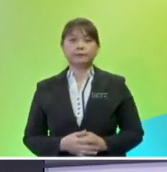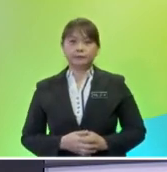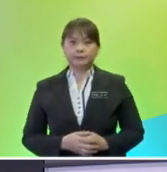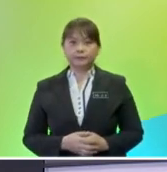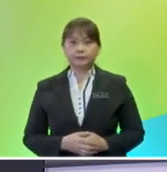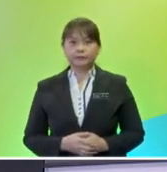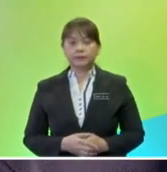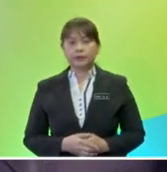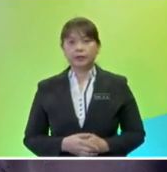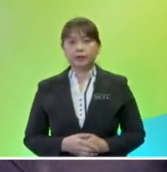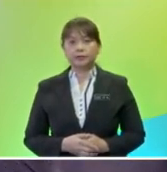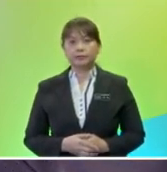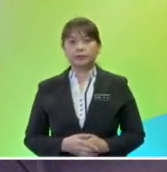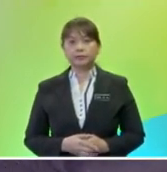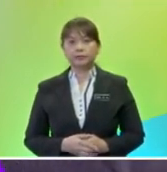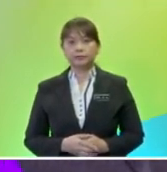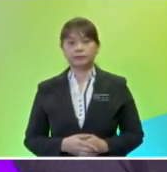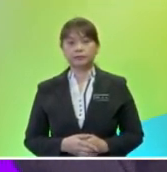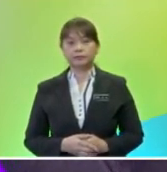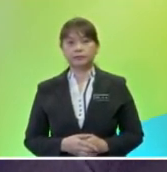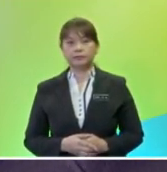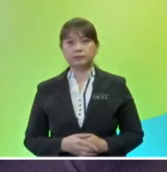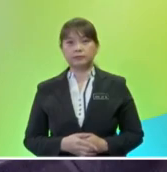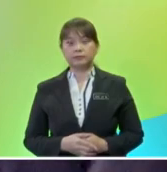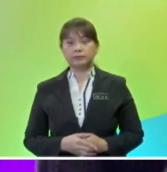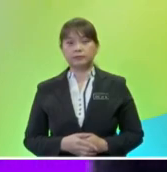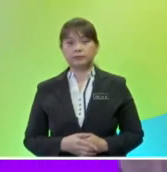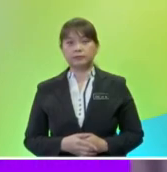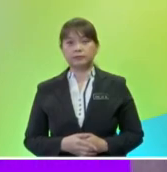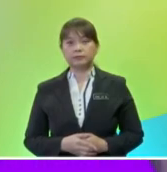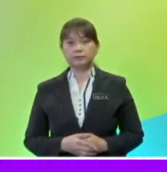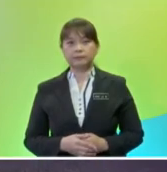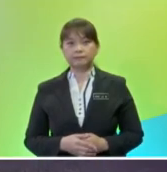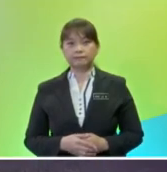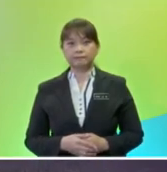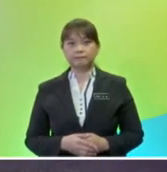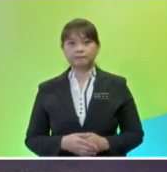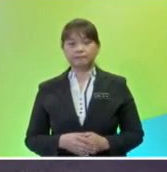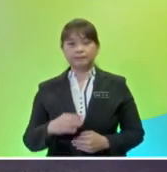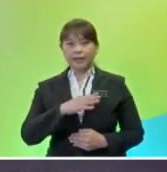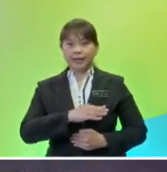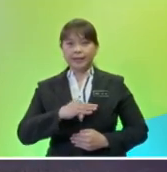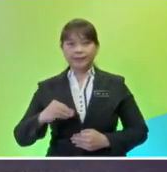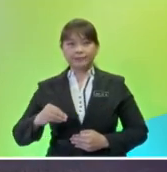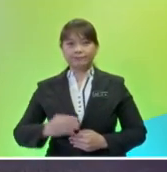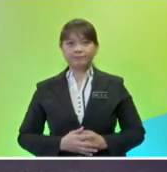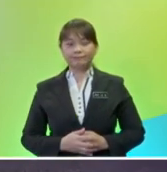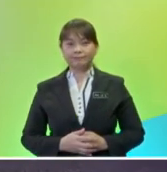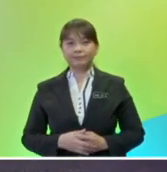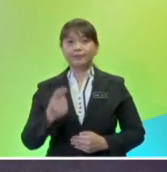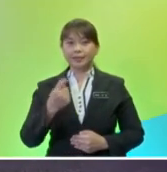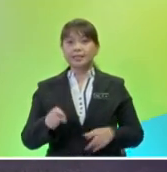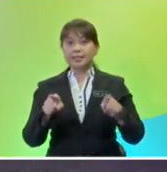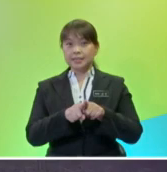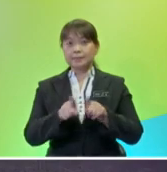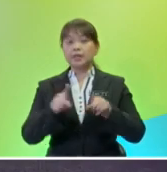like there's something pushing it. Yes, like it doesn't want to stick together. Yay! All repulsion. And the same goes